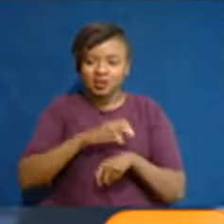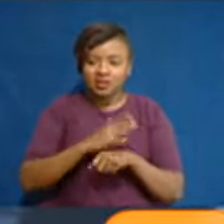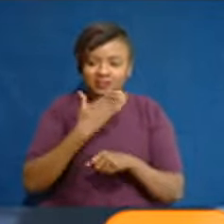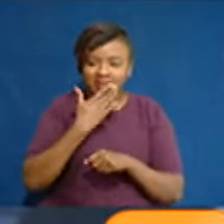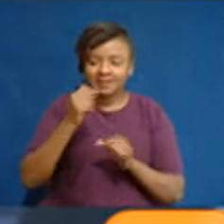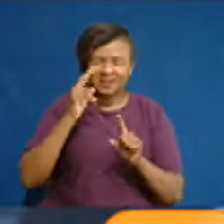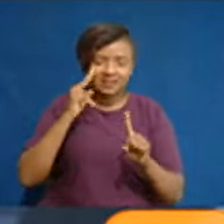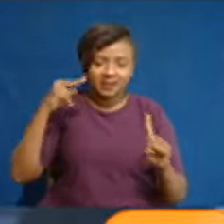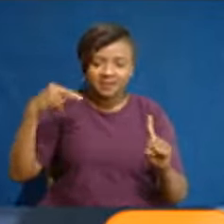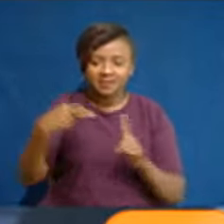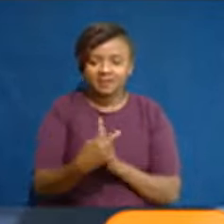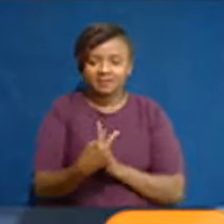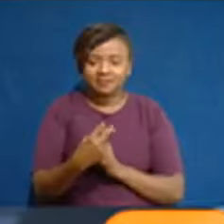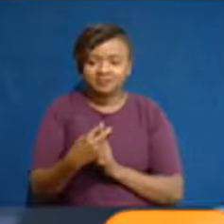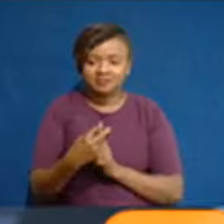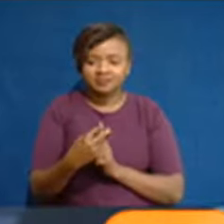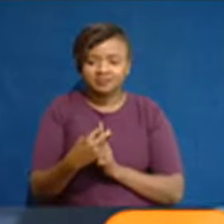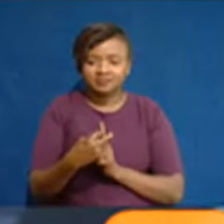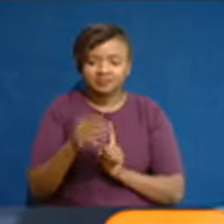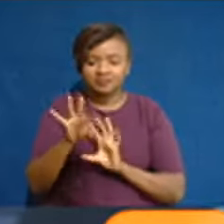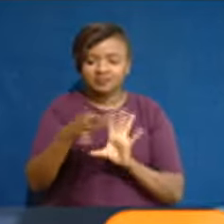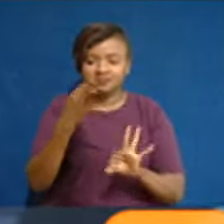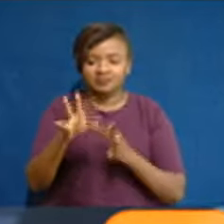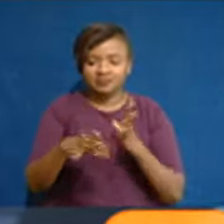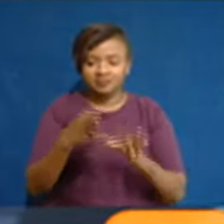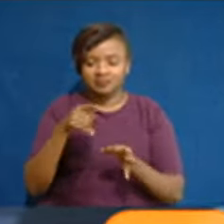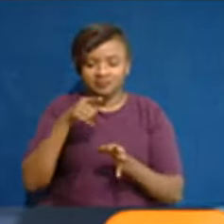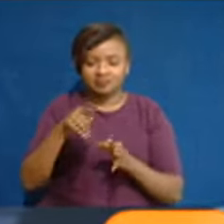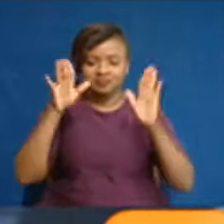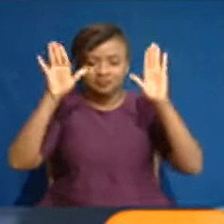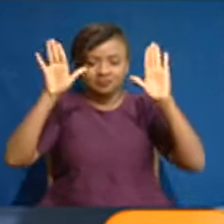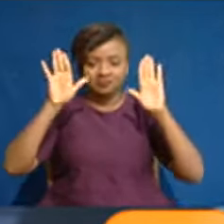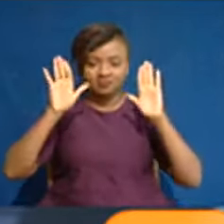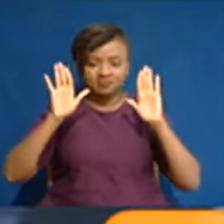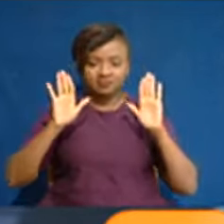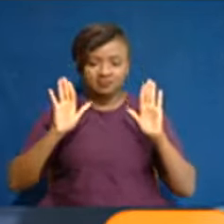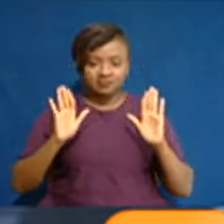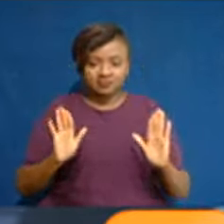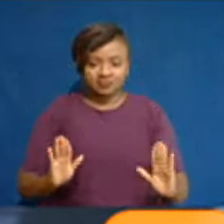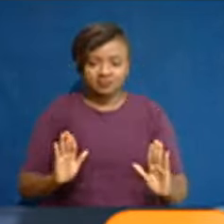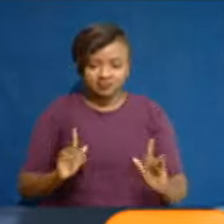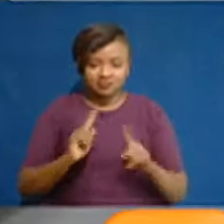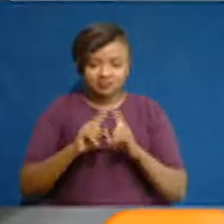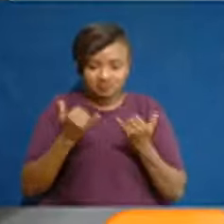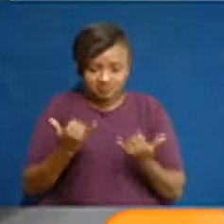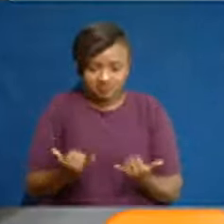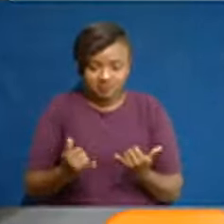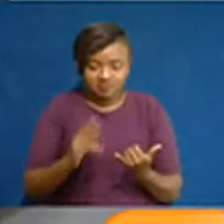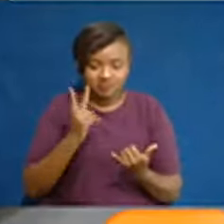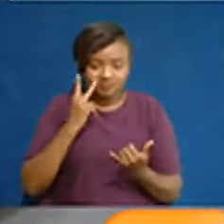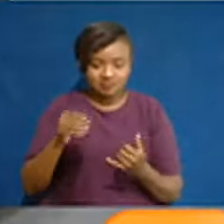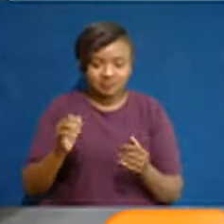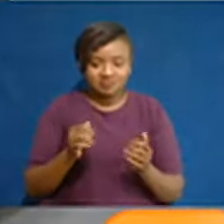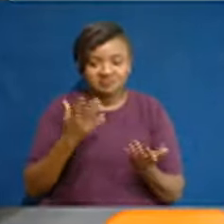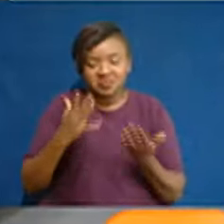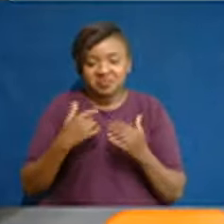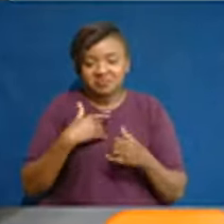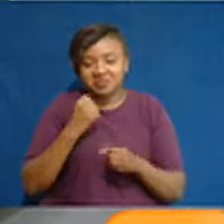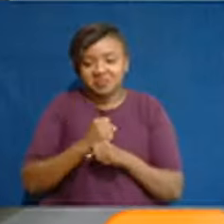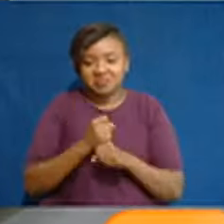terms of analyzing this is important. Right now, the attacks, maybe I've been in this business for too